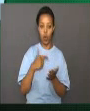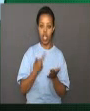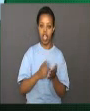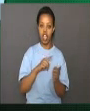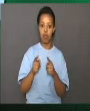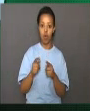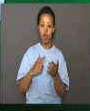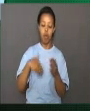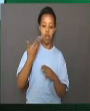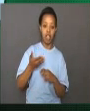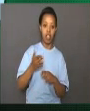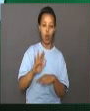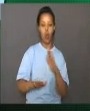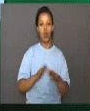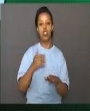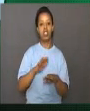involved in the next step.